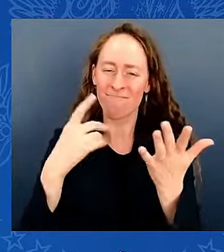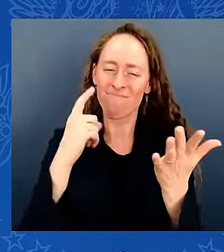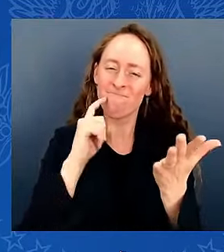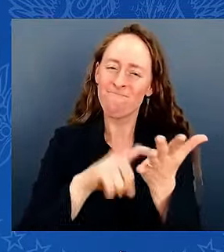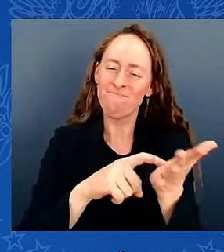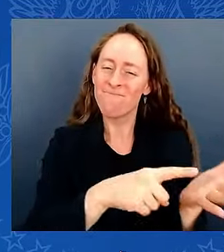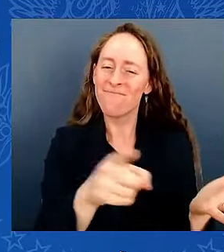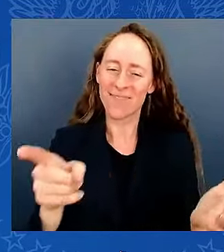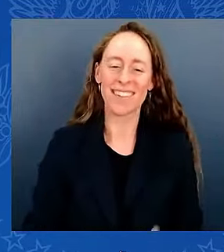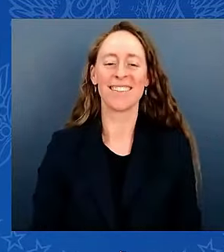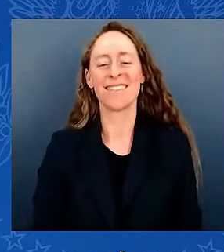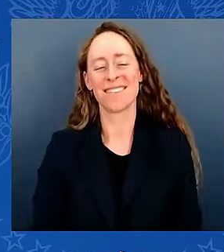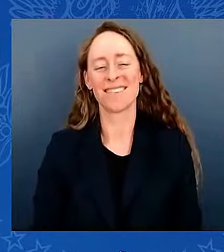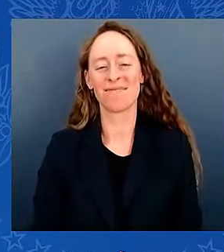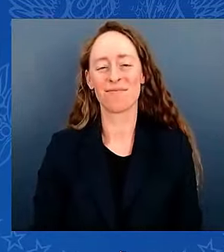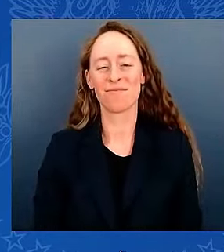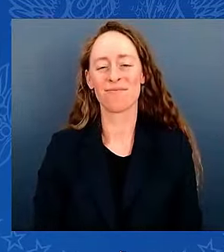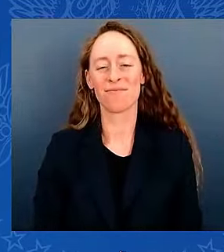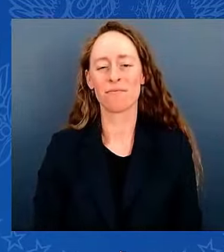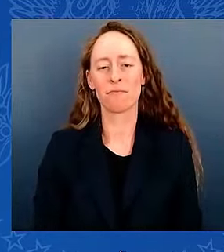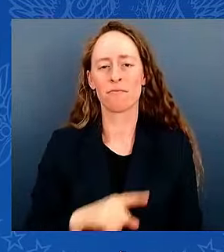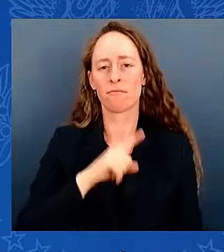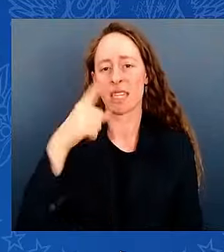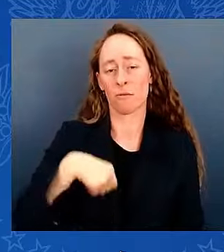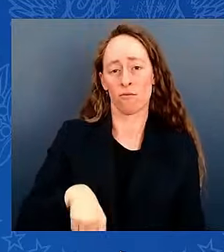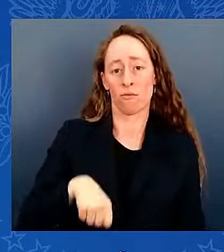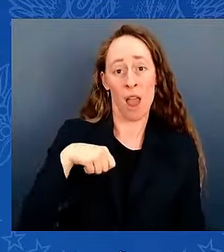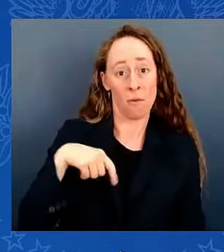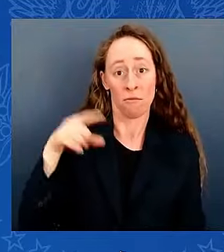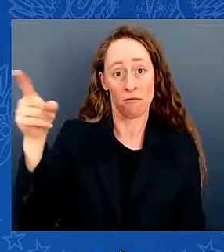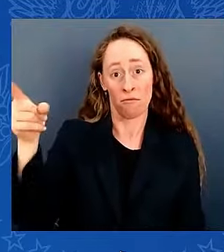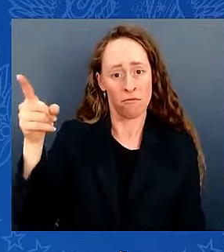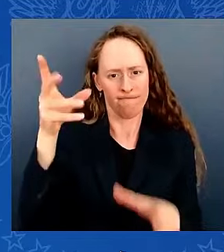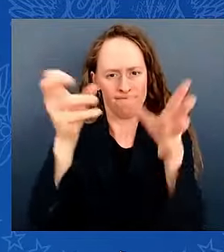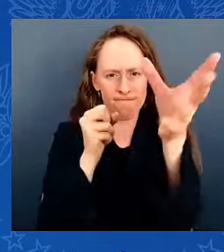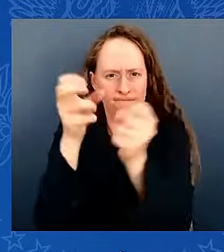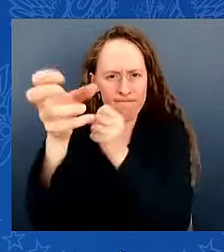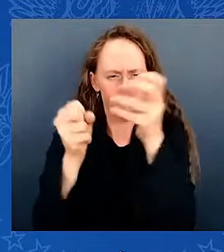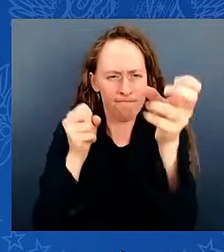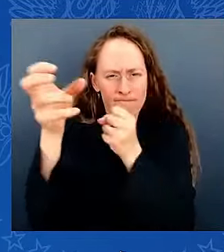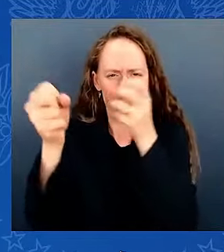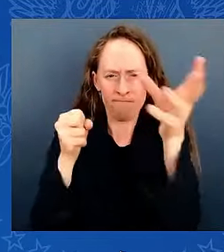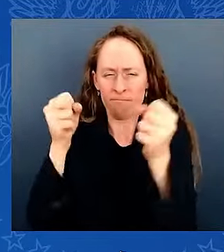most diverse administration in our nation's history.